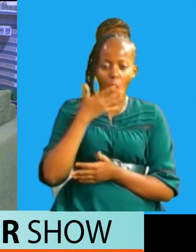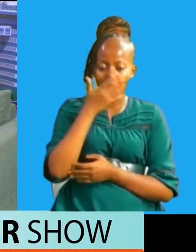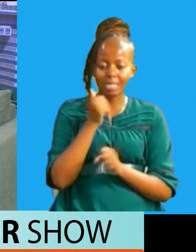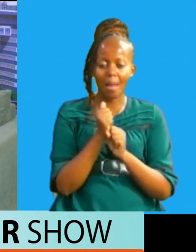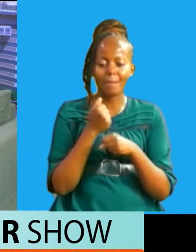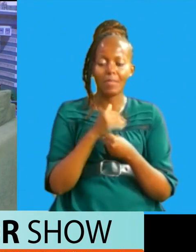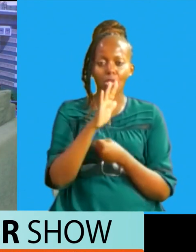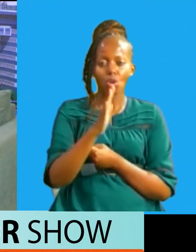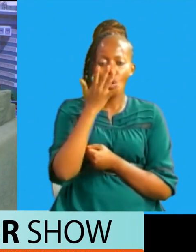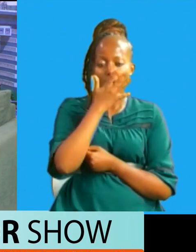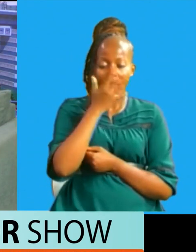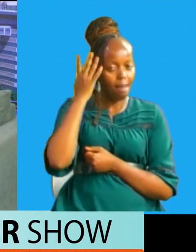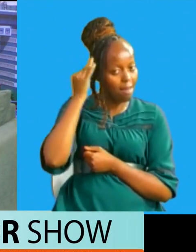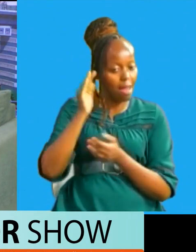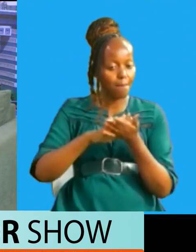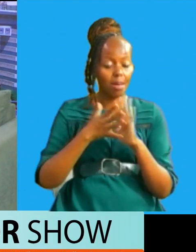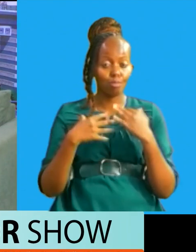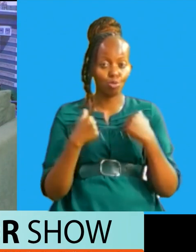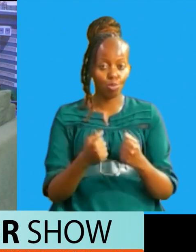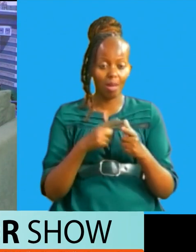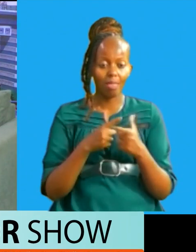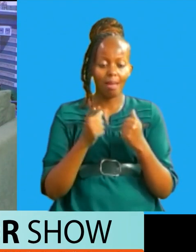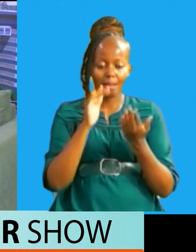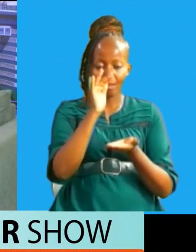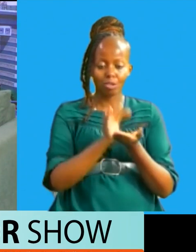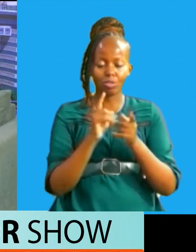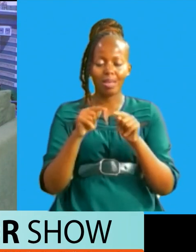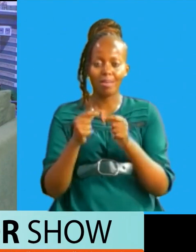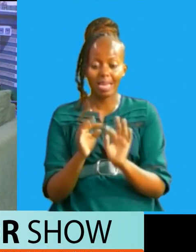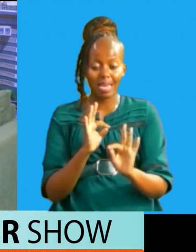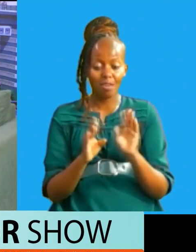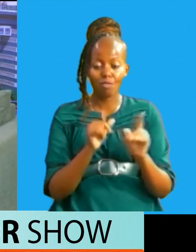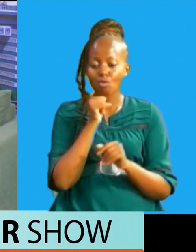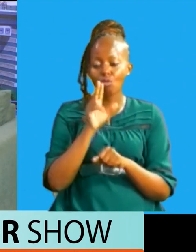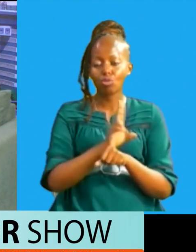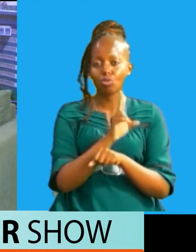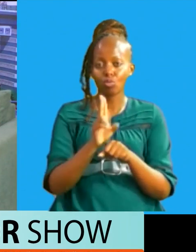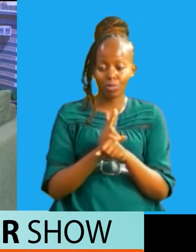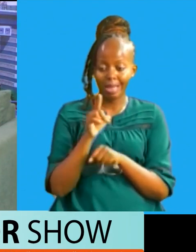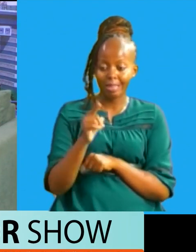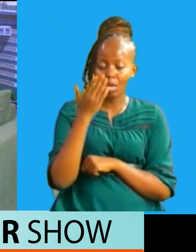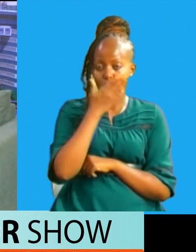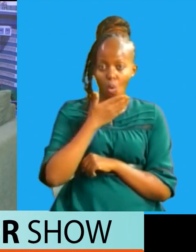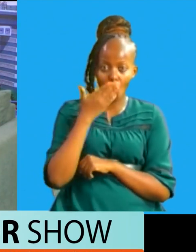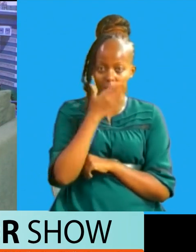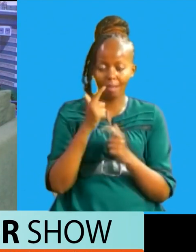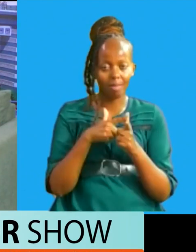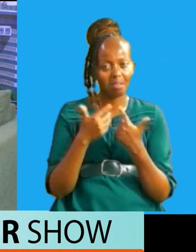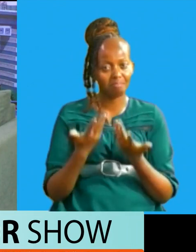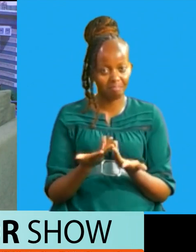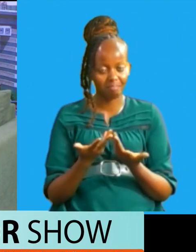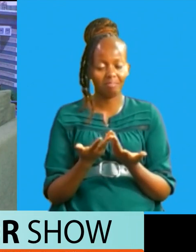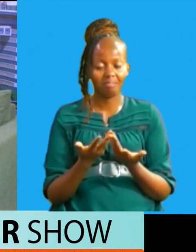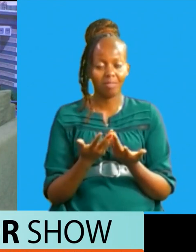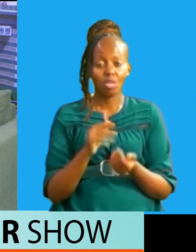your hair more stronger, so that it cannot break. If you do not use the essential oils in